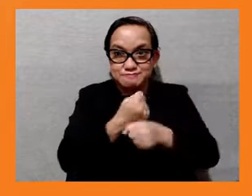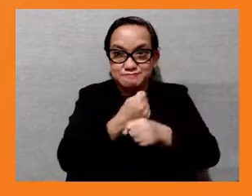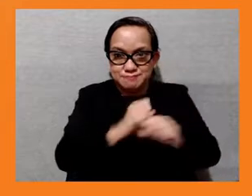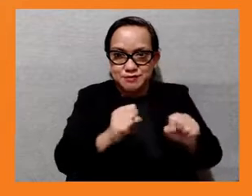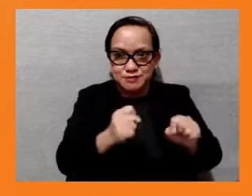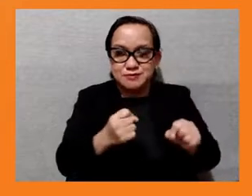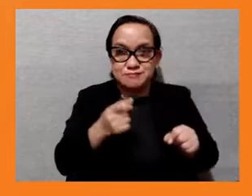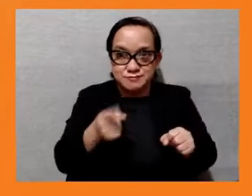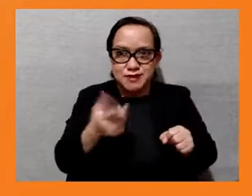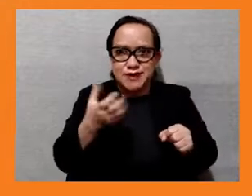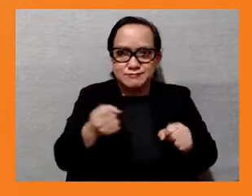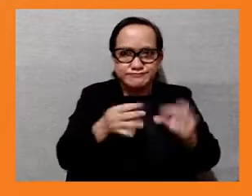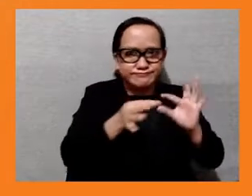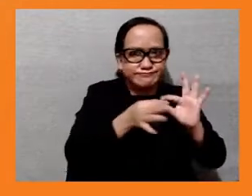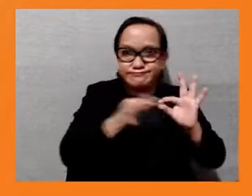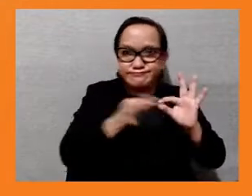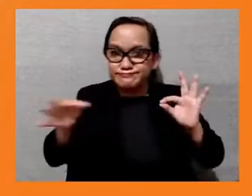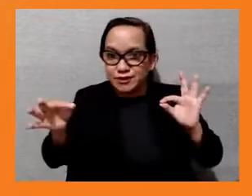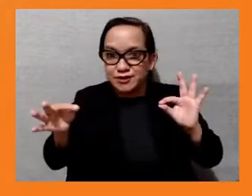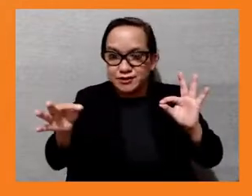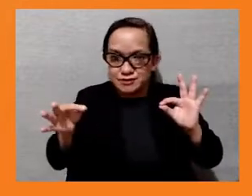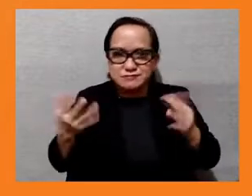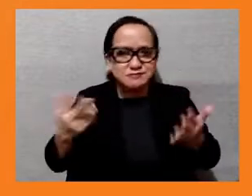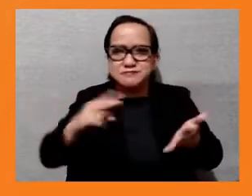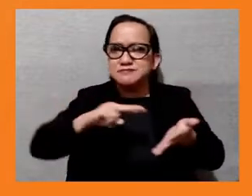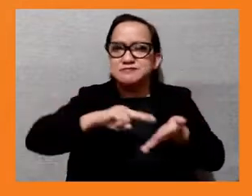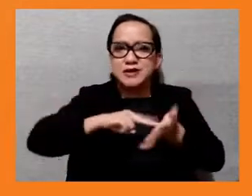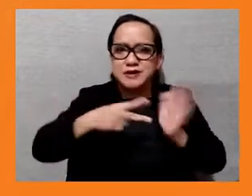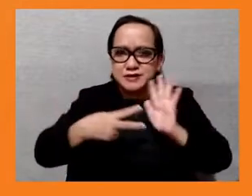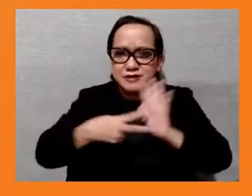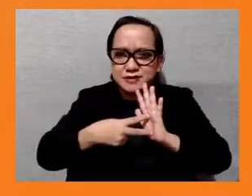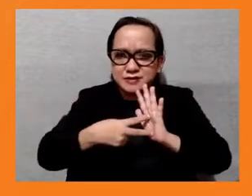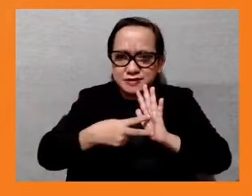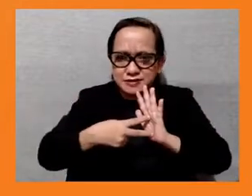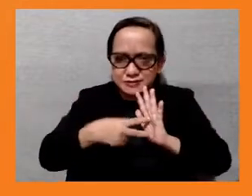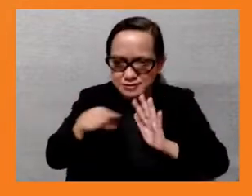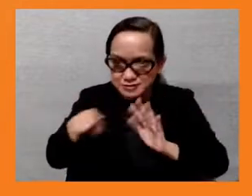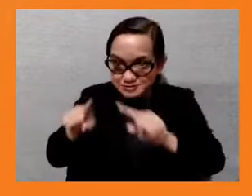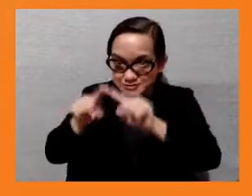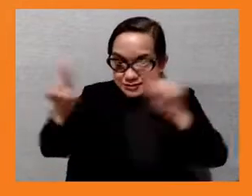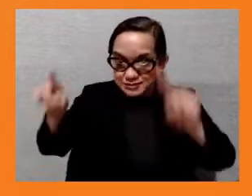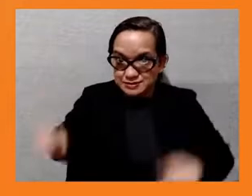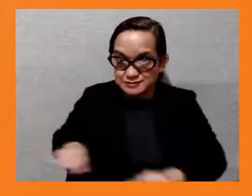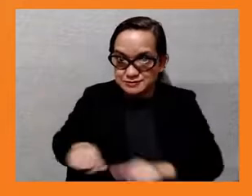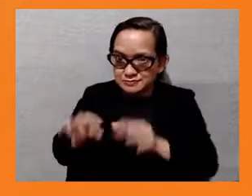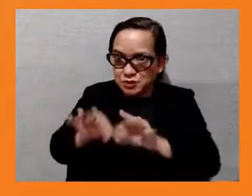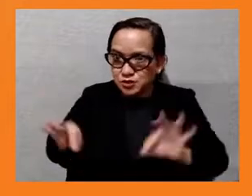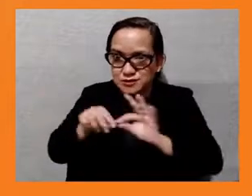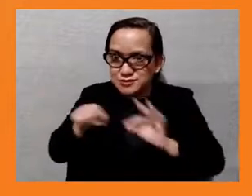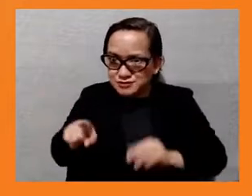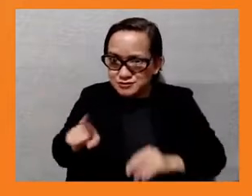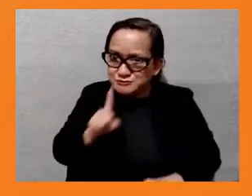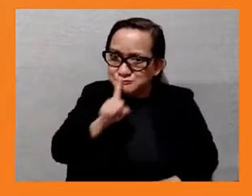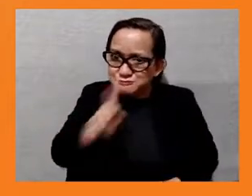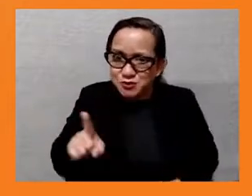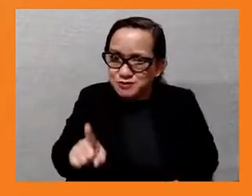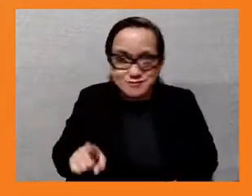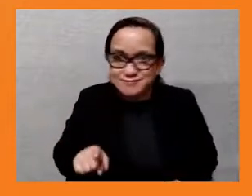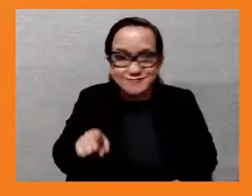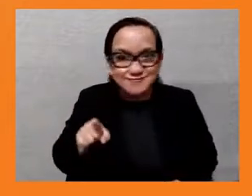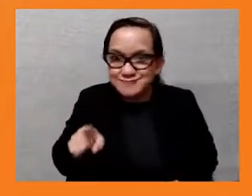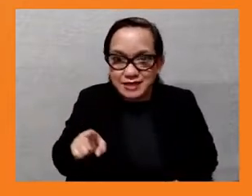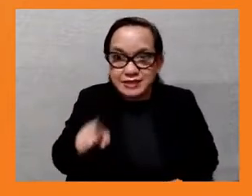First, integration of climate change. And we're in the process of actually now considering to have a separate standard on climate change. But we